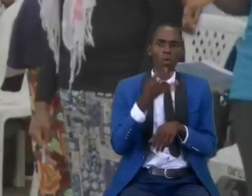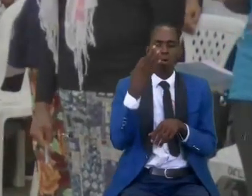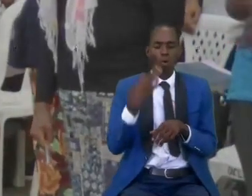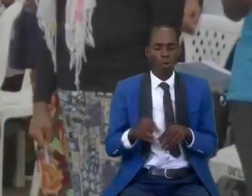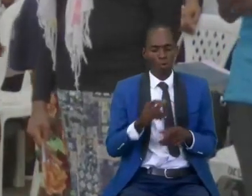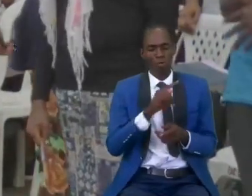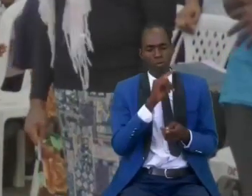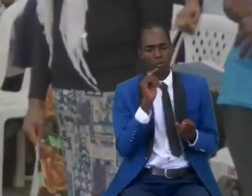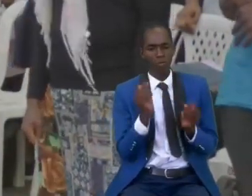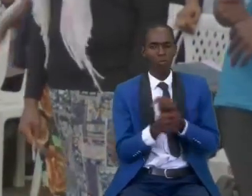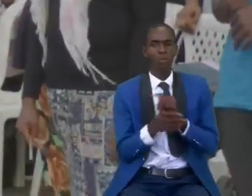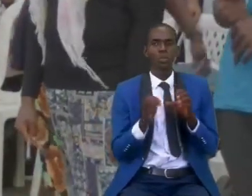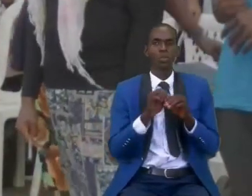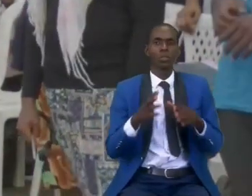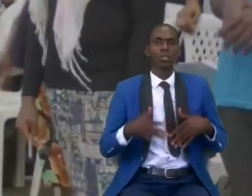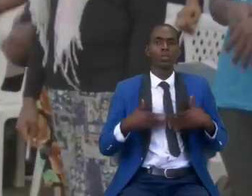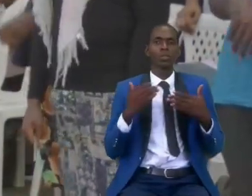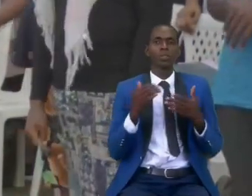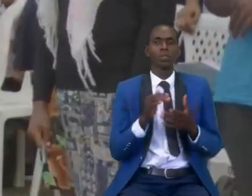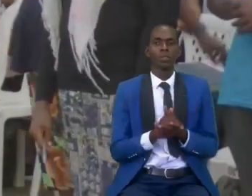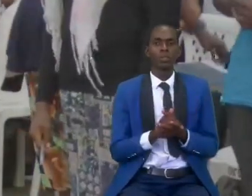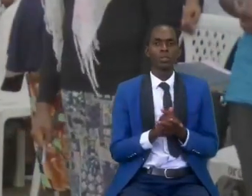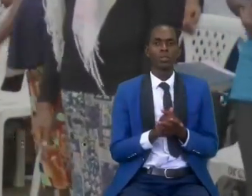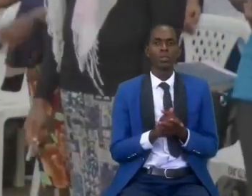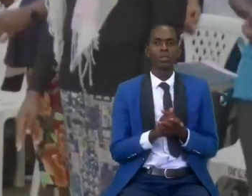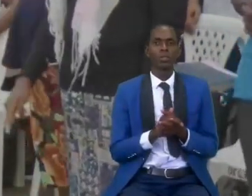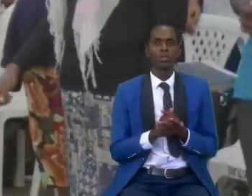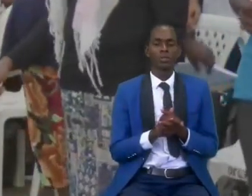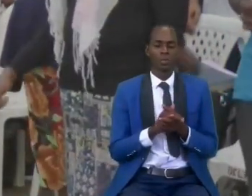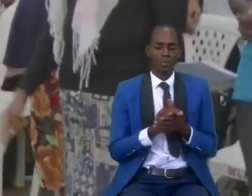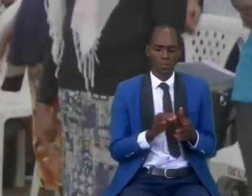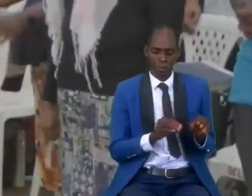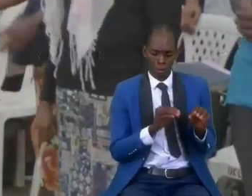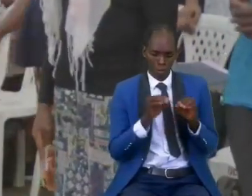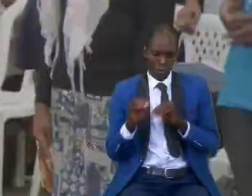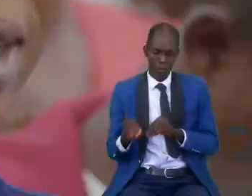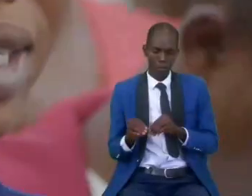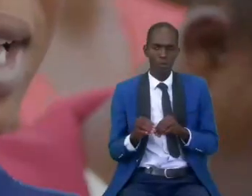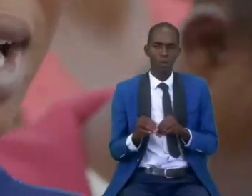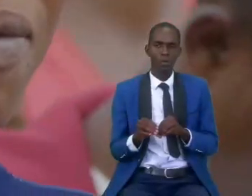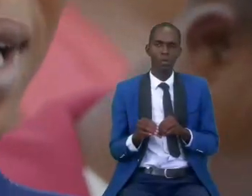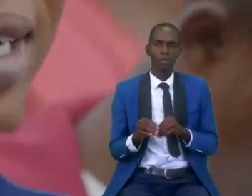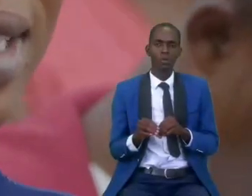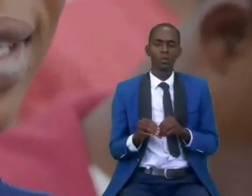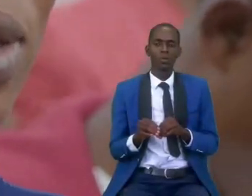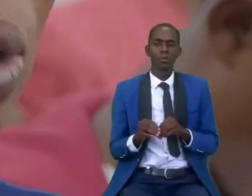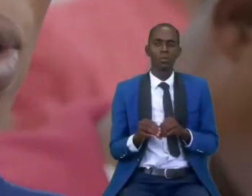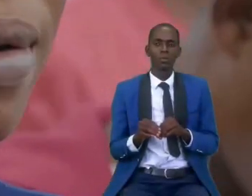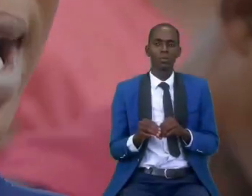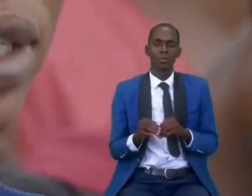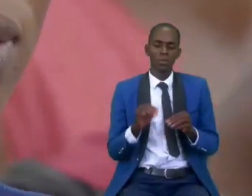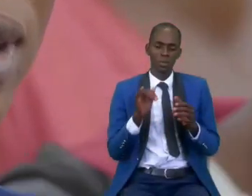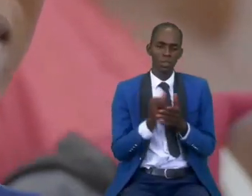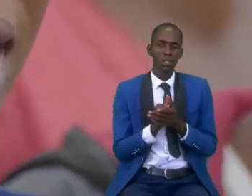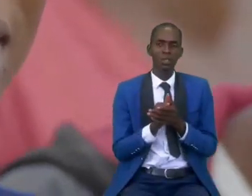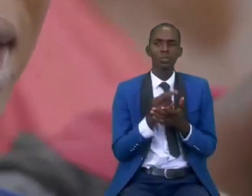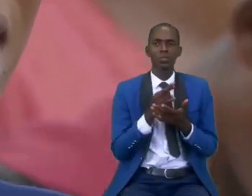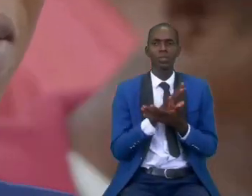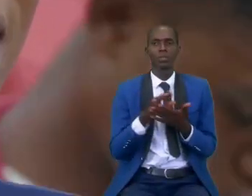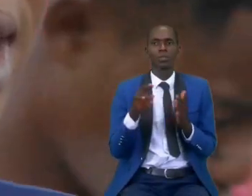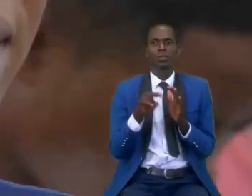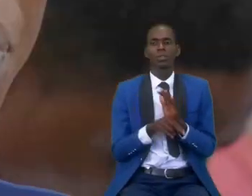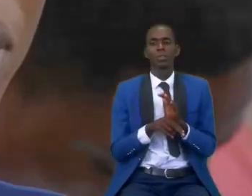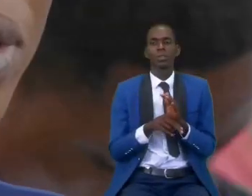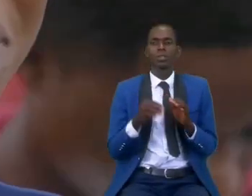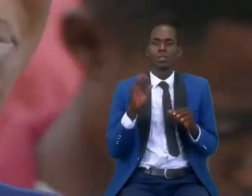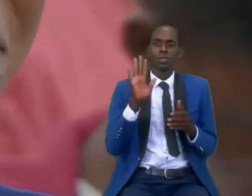Impute, impart that righteousness, your own righteousness, so that my life now